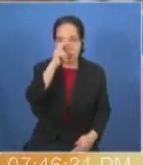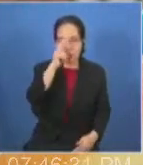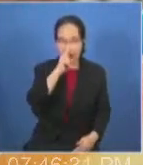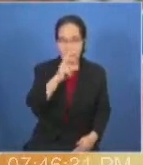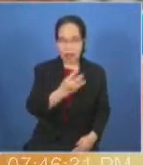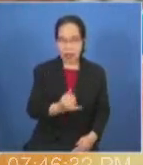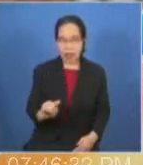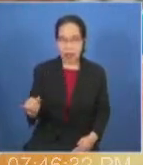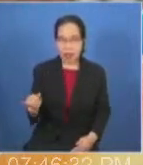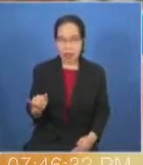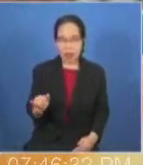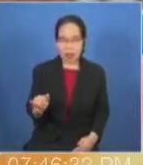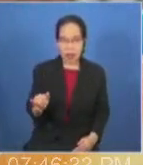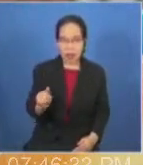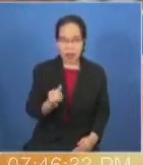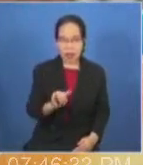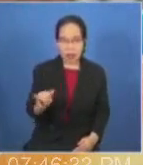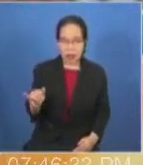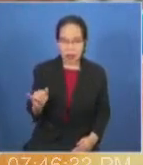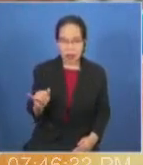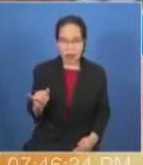you're strict with them,